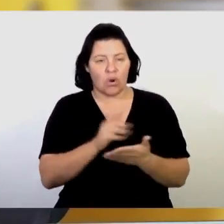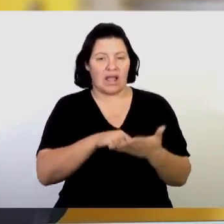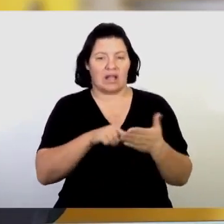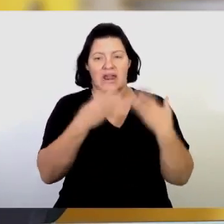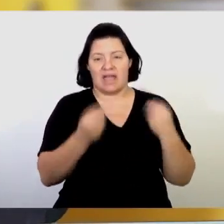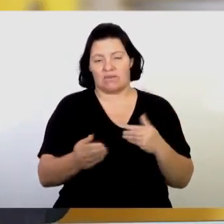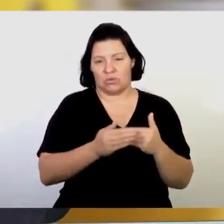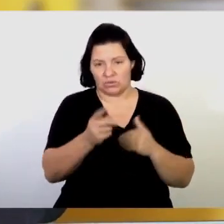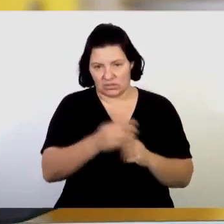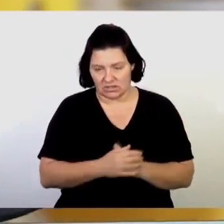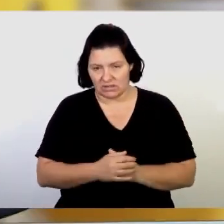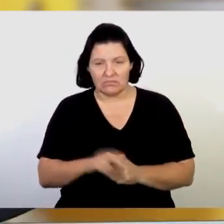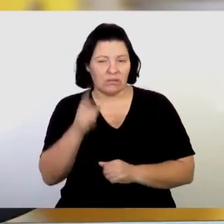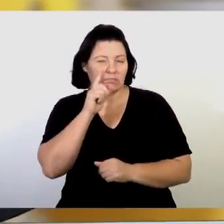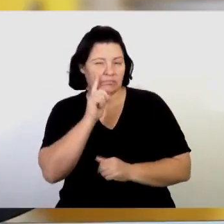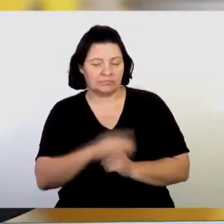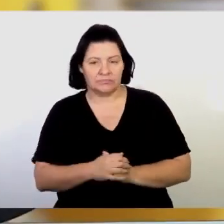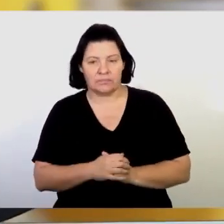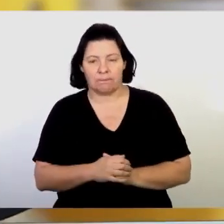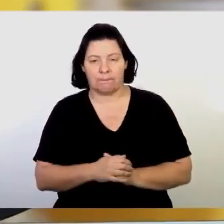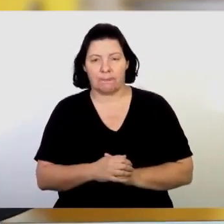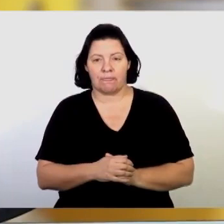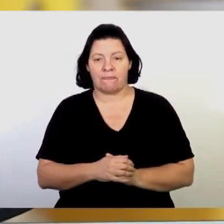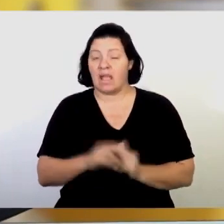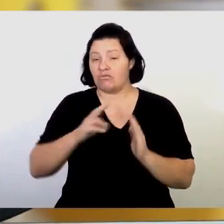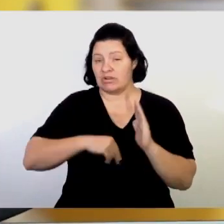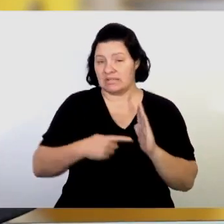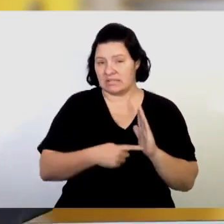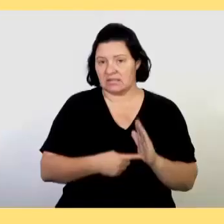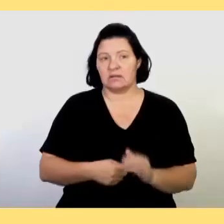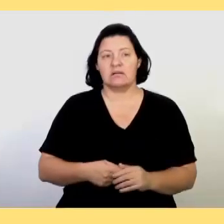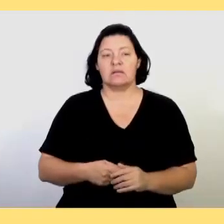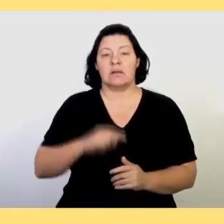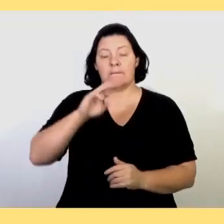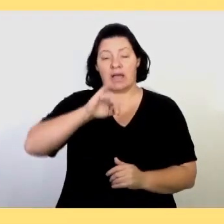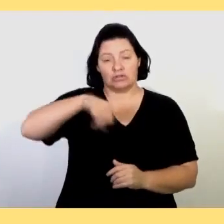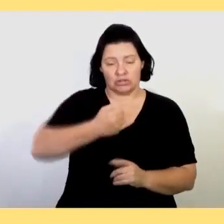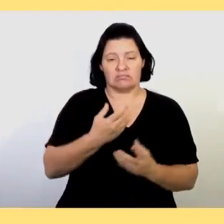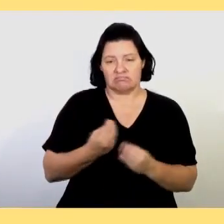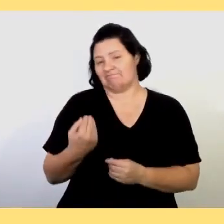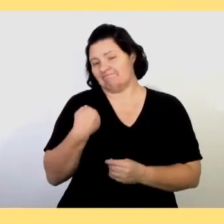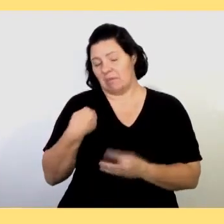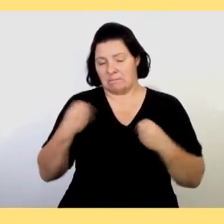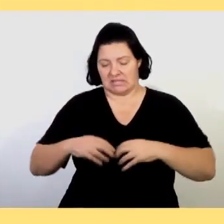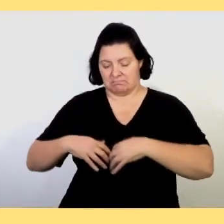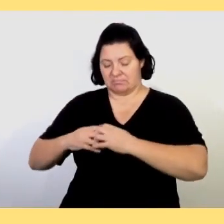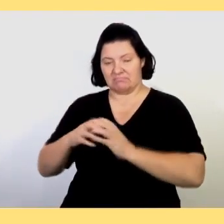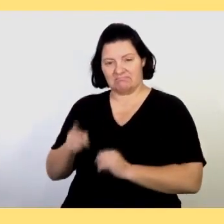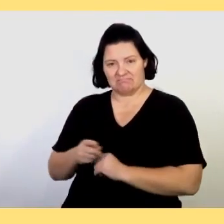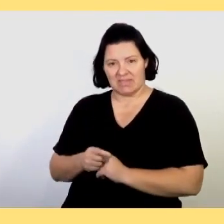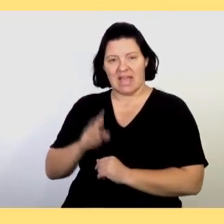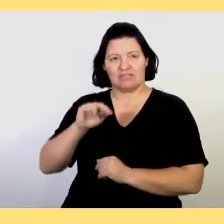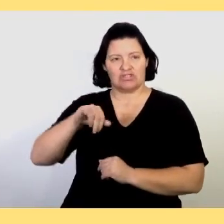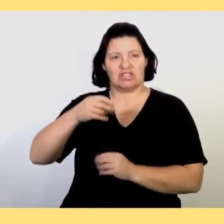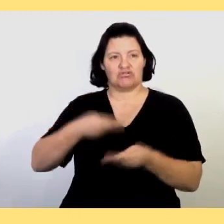calculator close to you. All right, let's look at it. And it reads, Michael Jones has recently started a business,